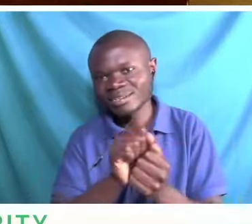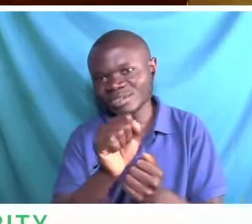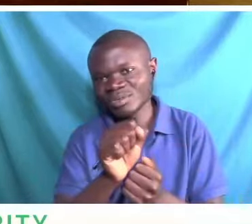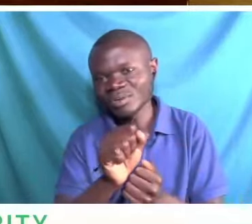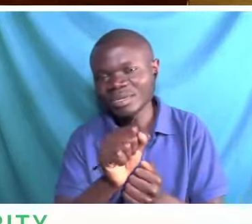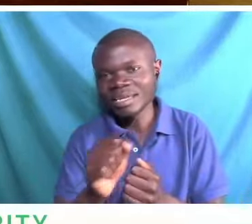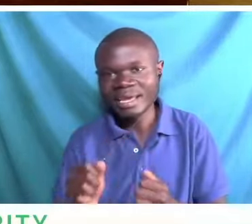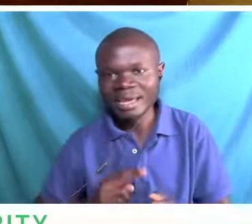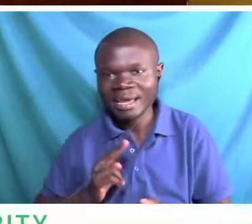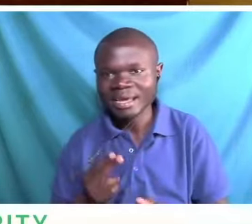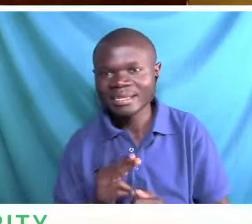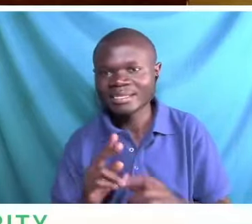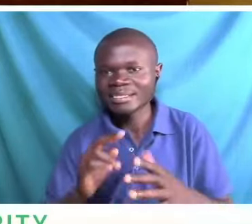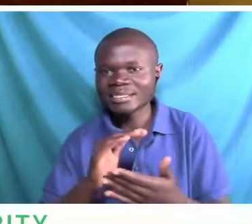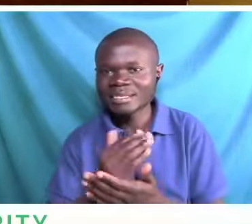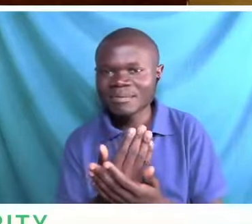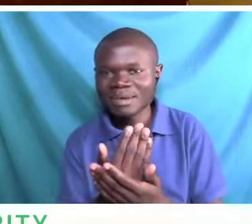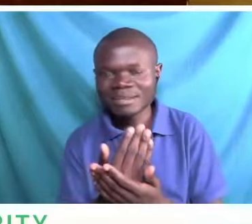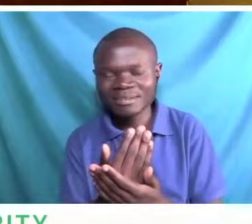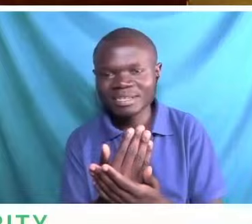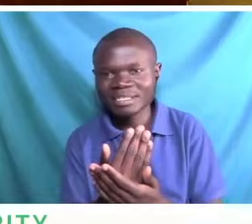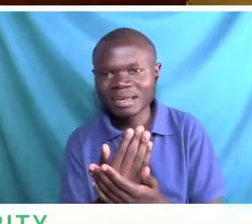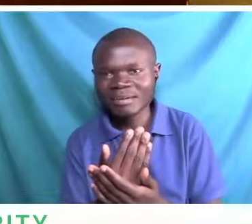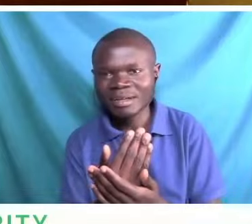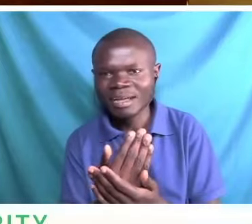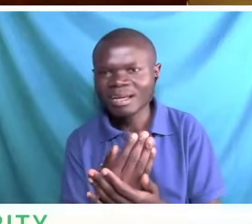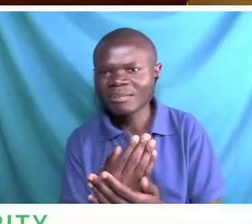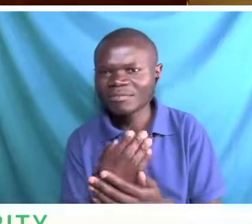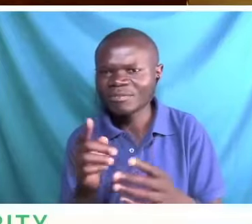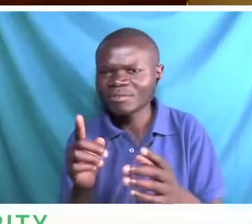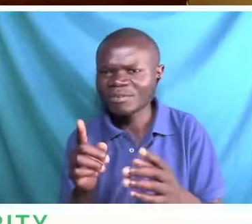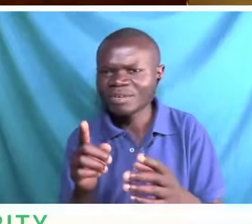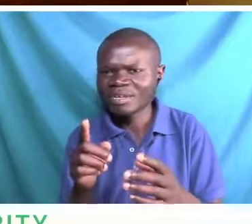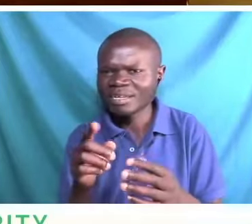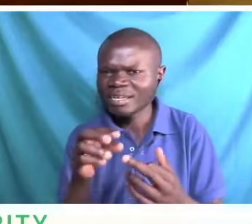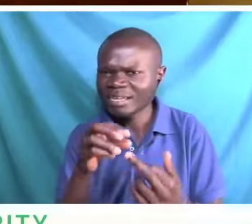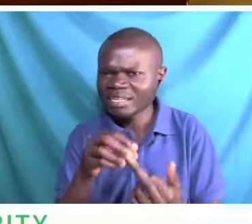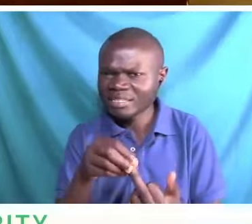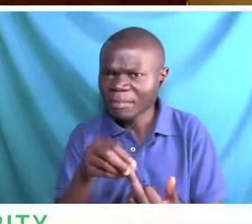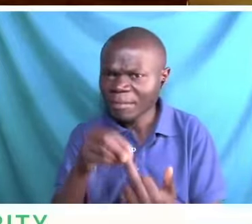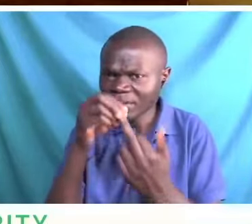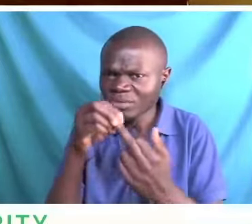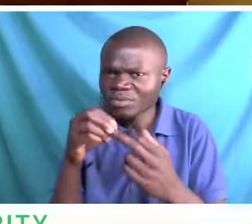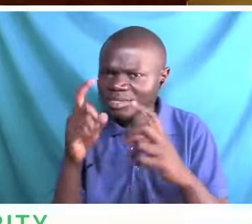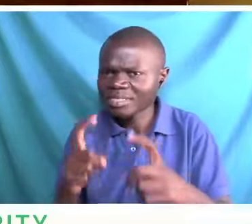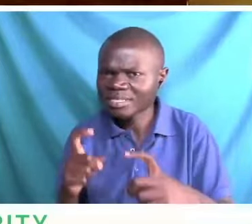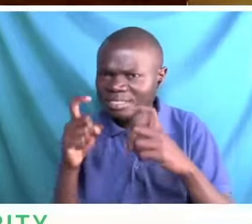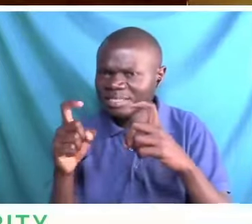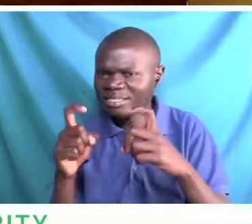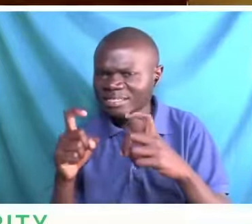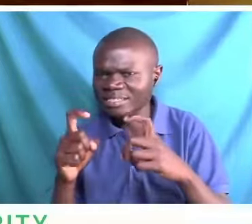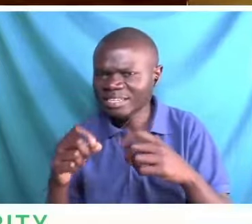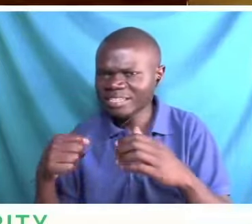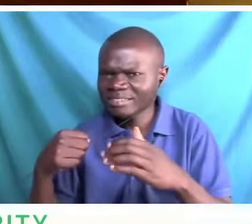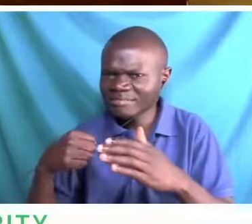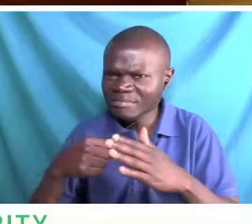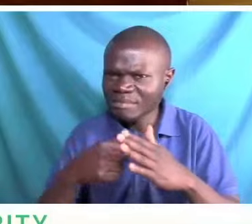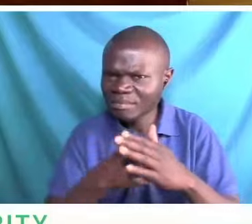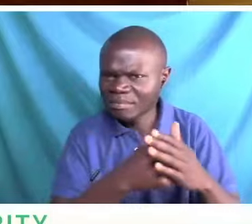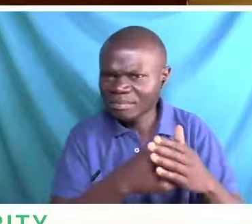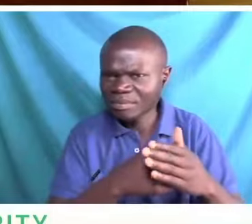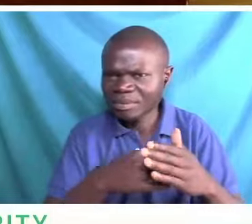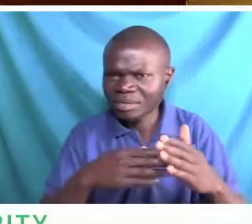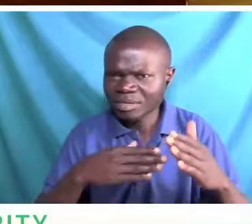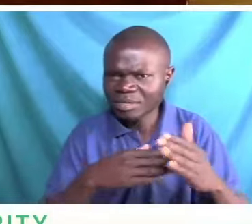us, it's a particular sin that entangled us. To others, it is just this life. You